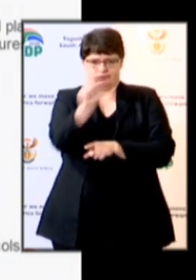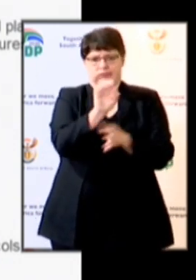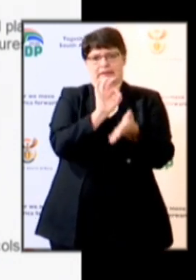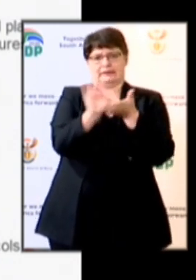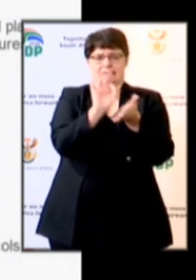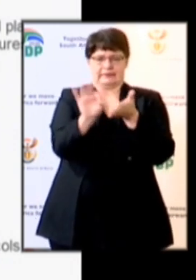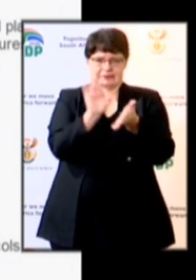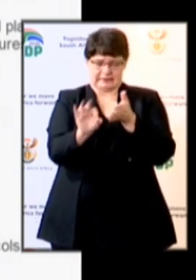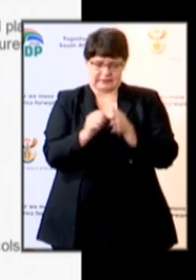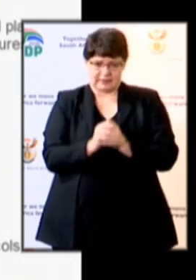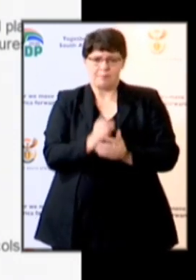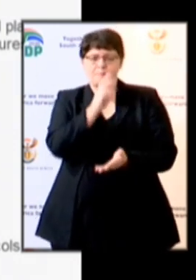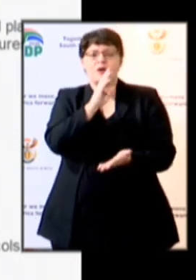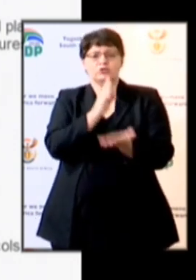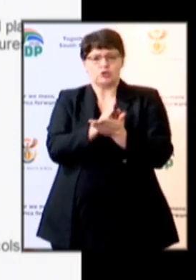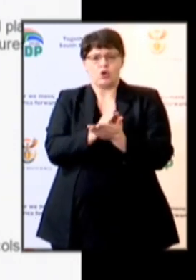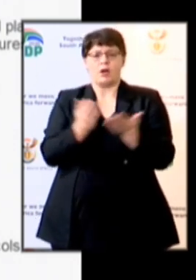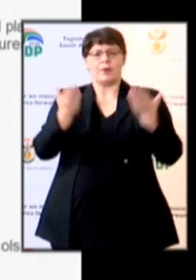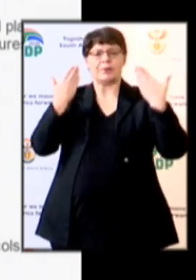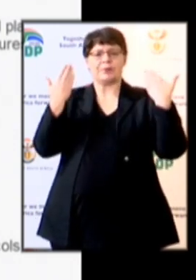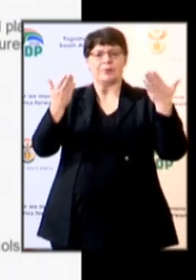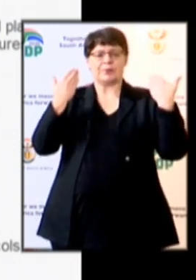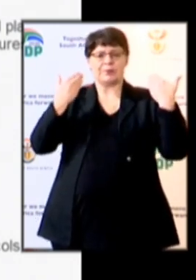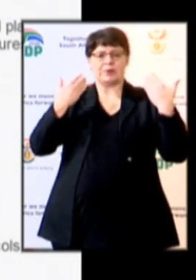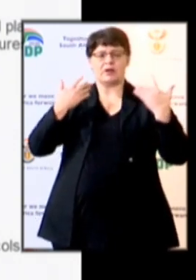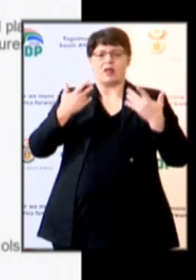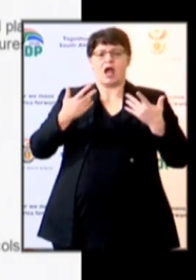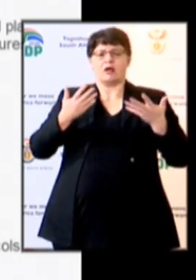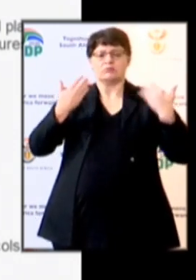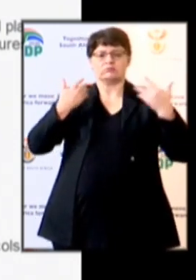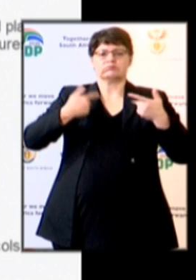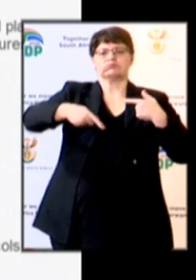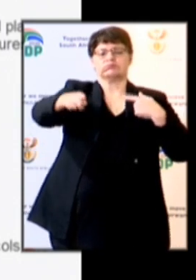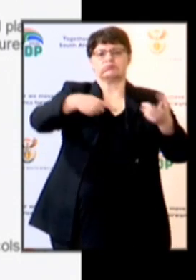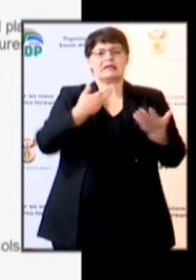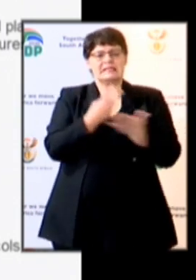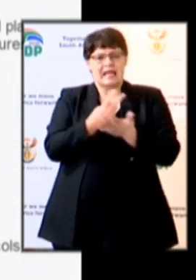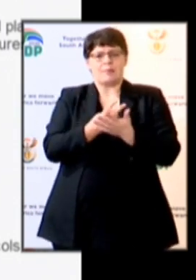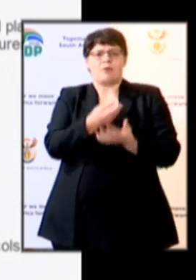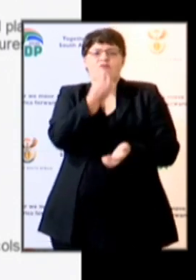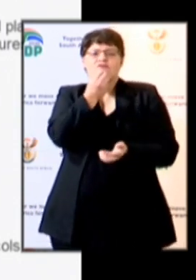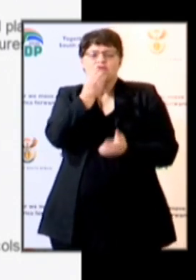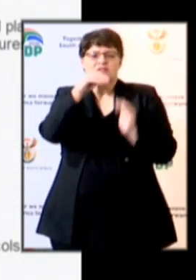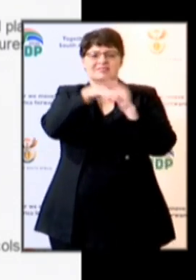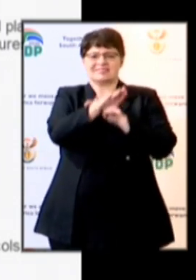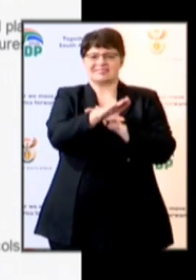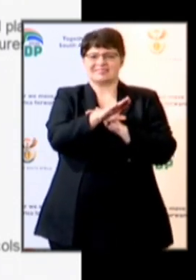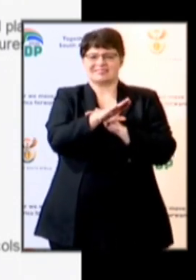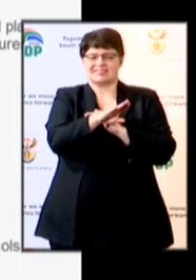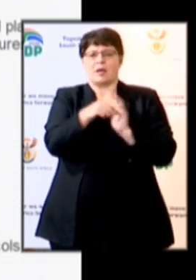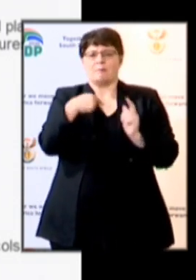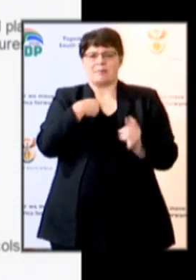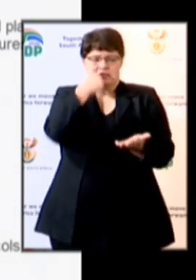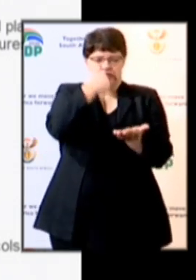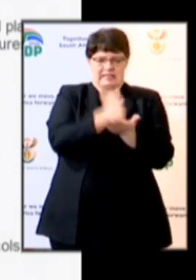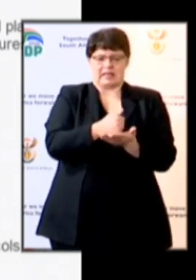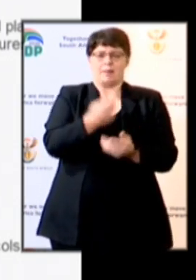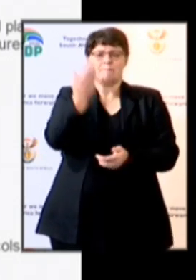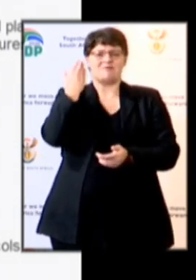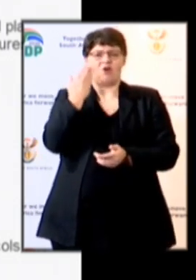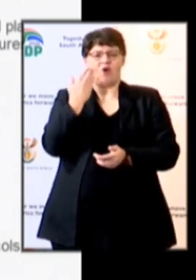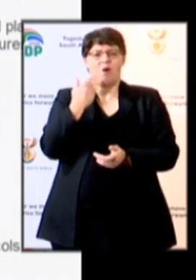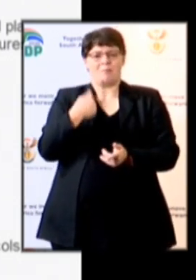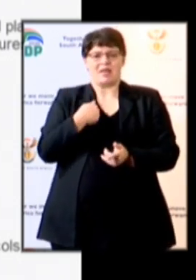good ventilation in the workplace, even in canteens. We can't sit in the same way as we've